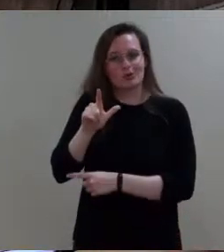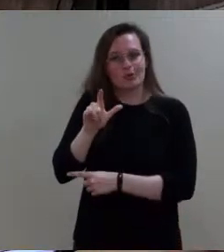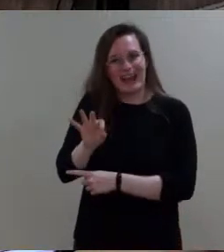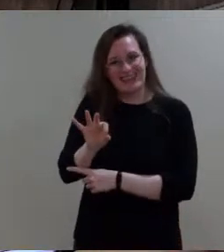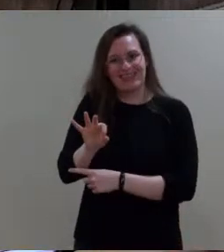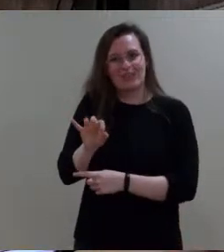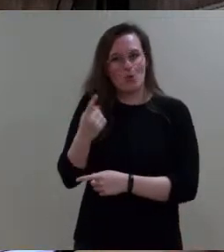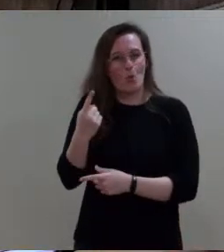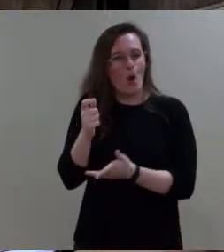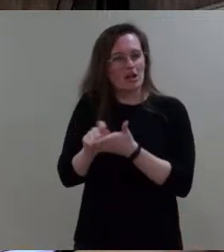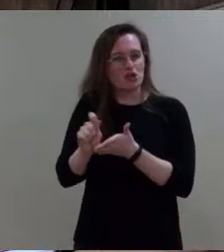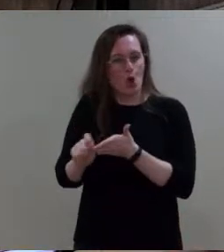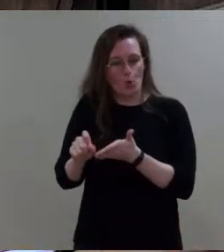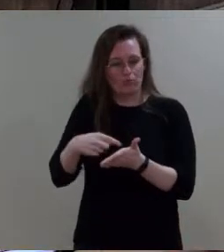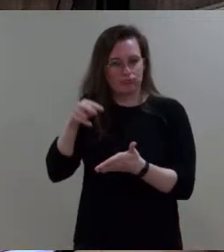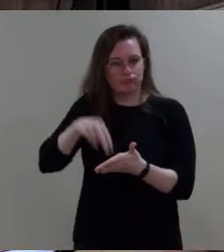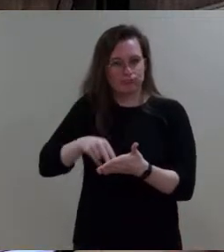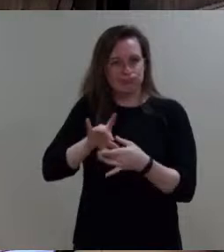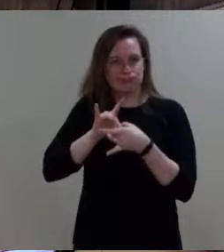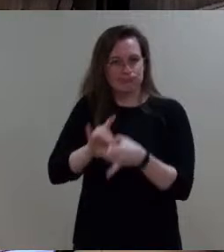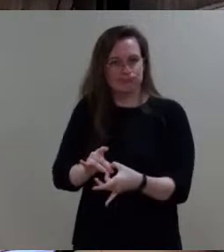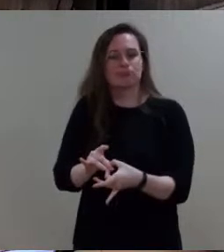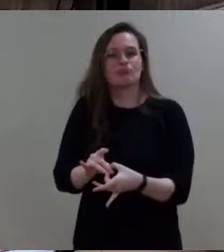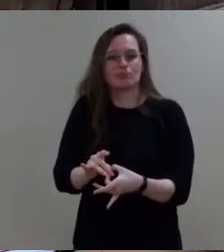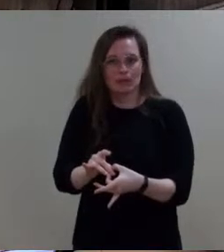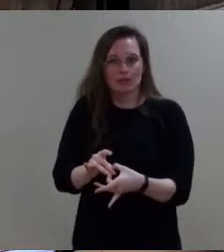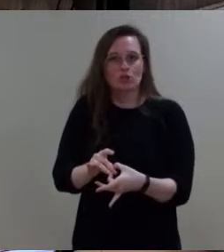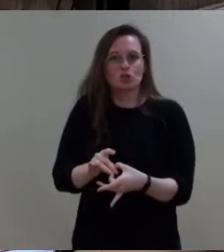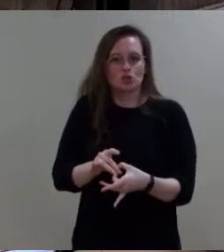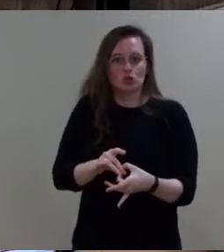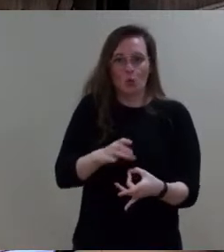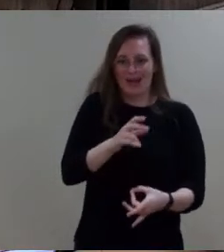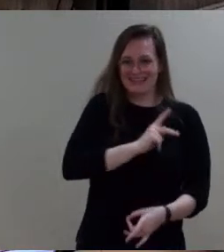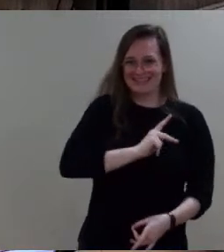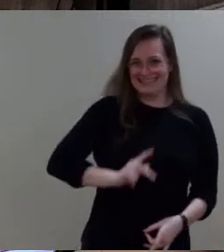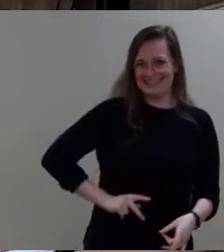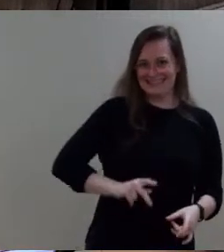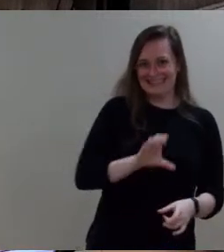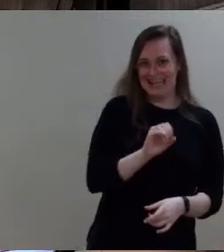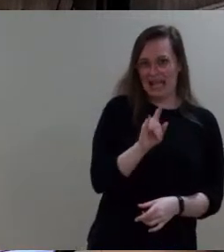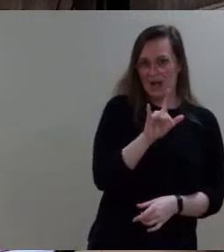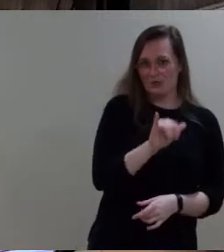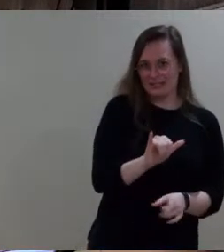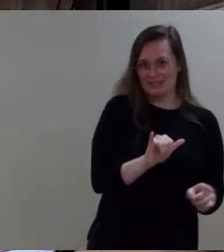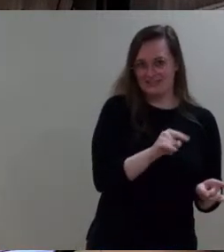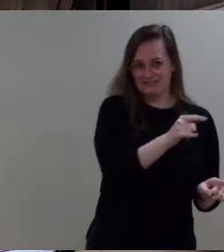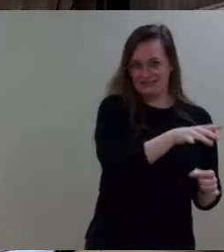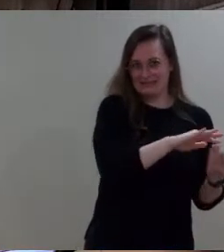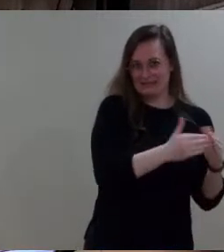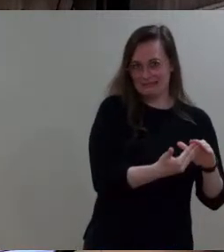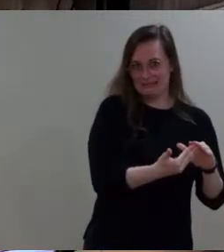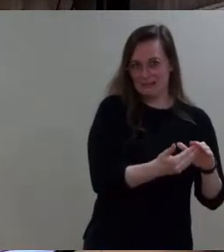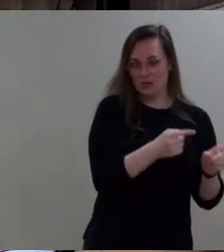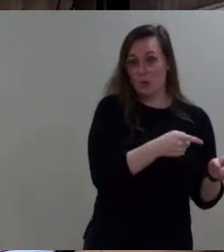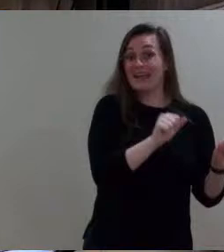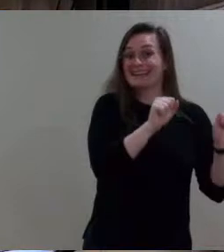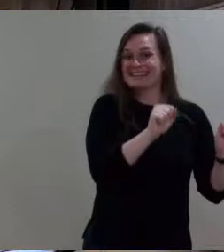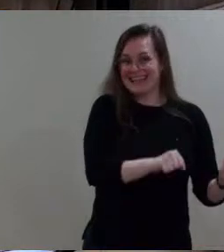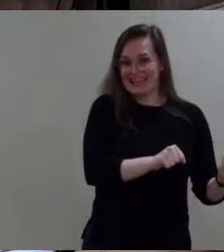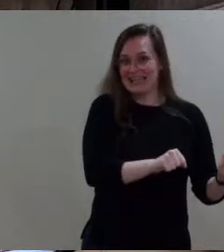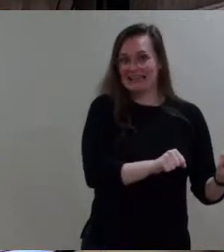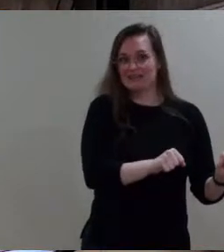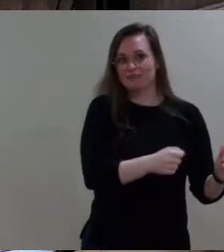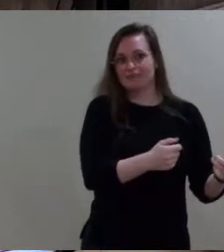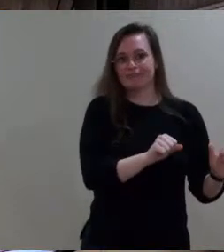around the municipality of the County of Kings that's next to us essentially can afford not to access this